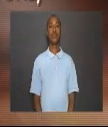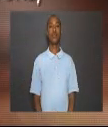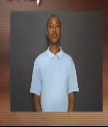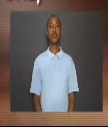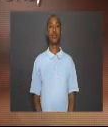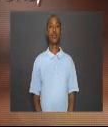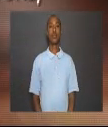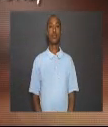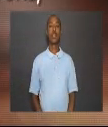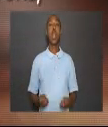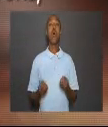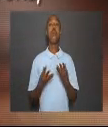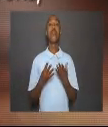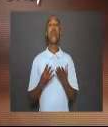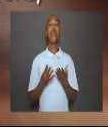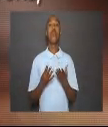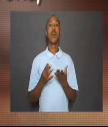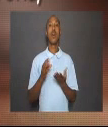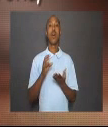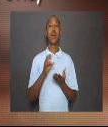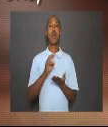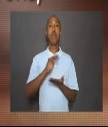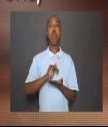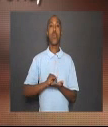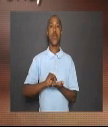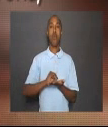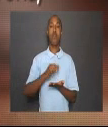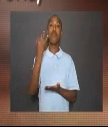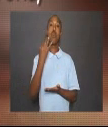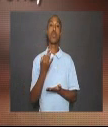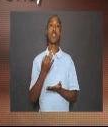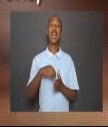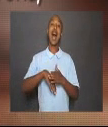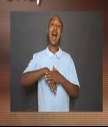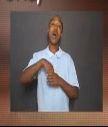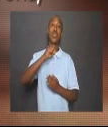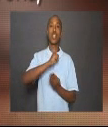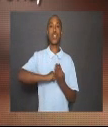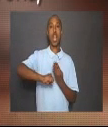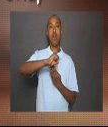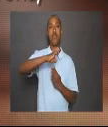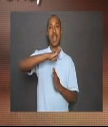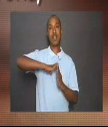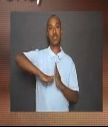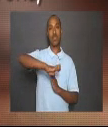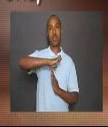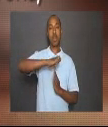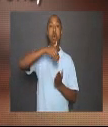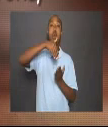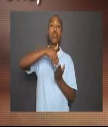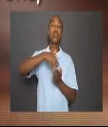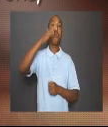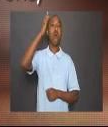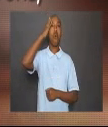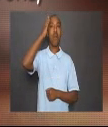A lot of molecules are formed when the outermost shell electrons, also